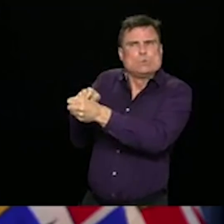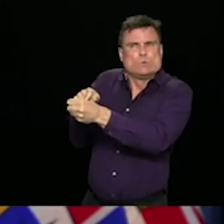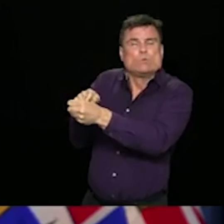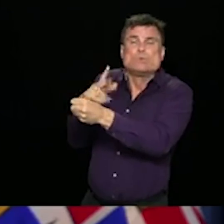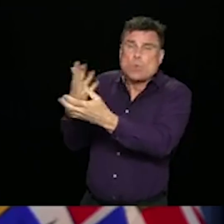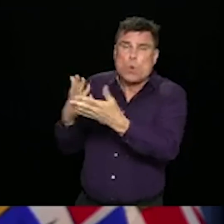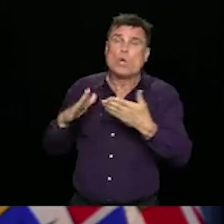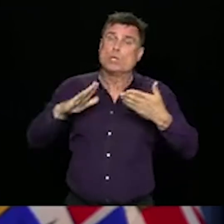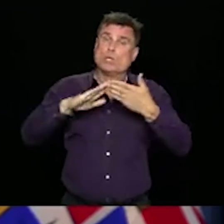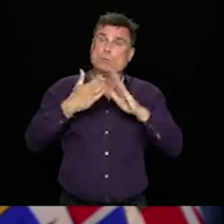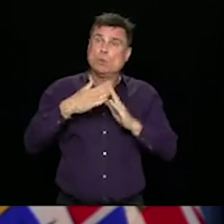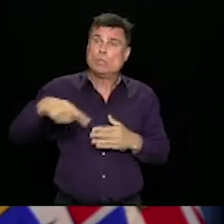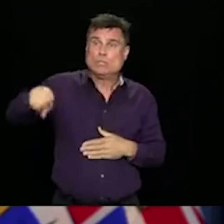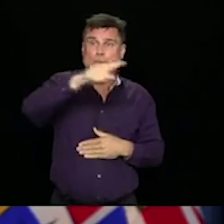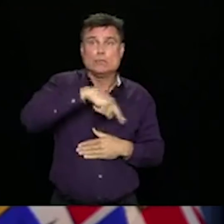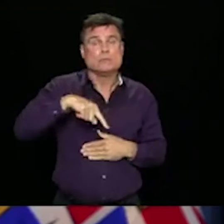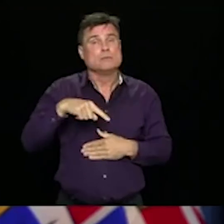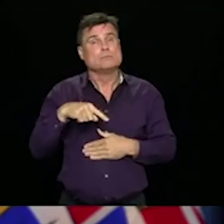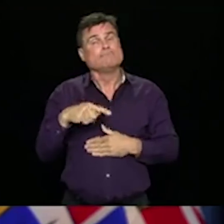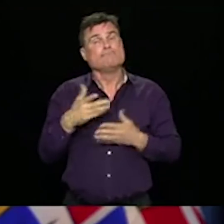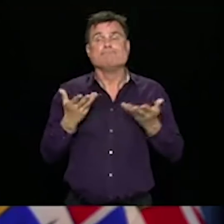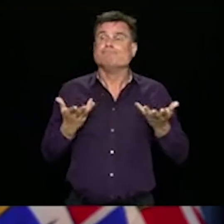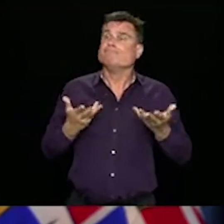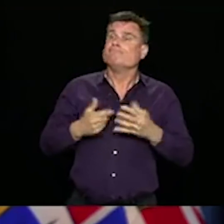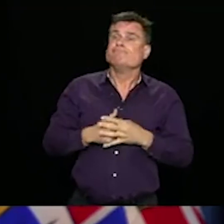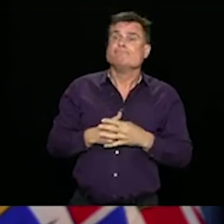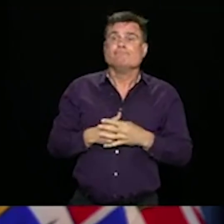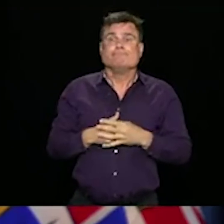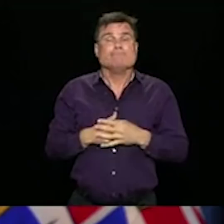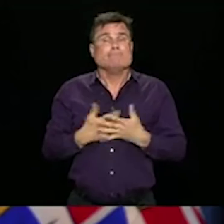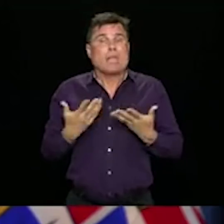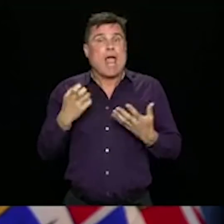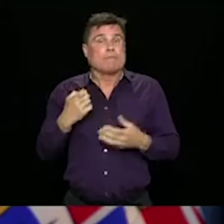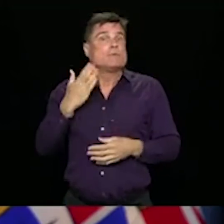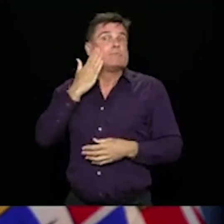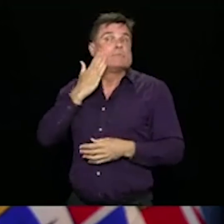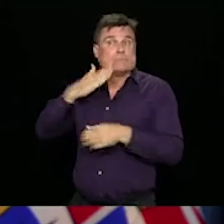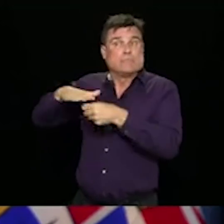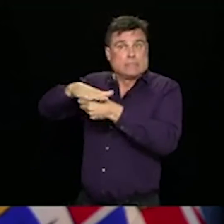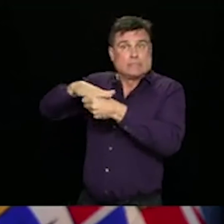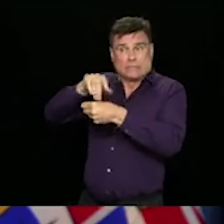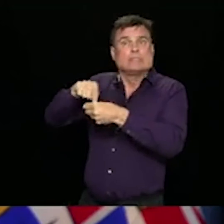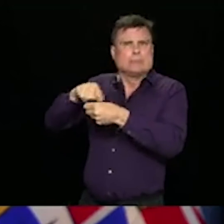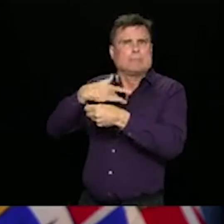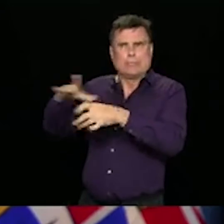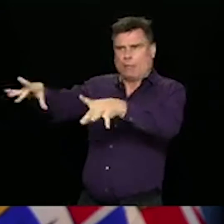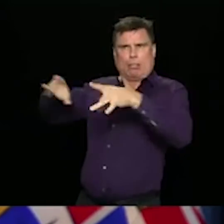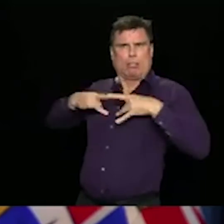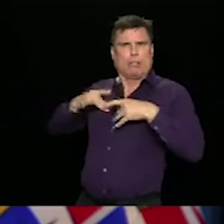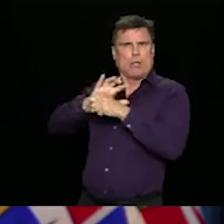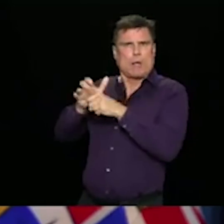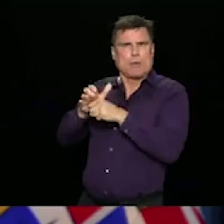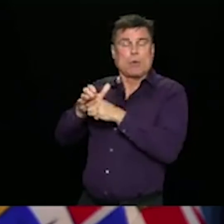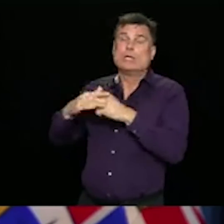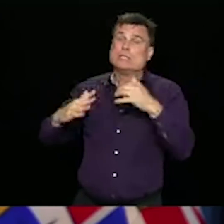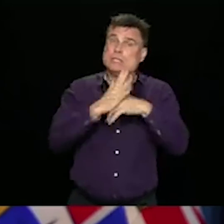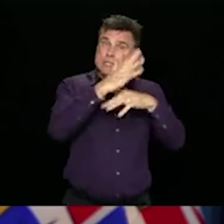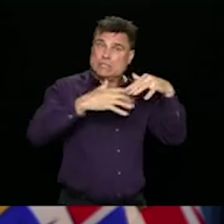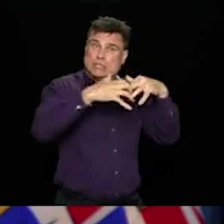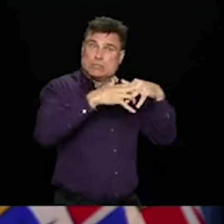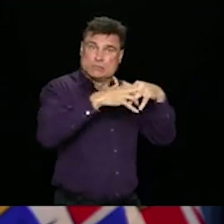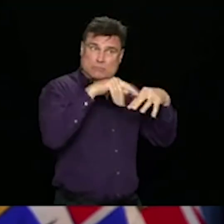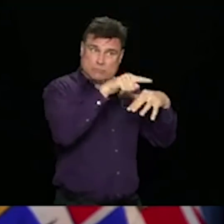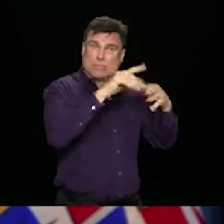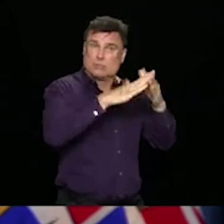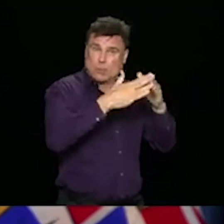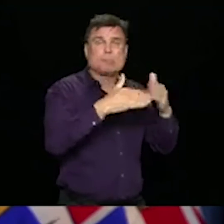racialized communities. We know that includes our Indigenous communities. So out of respect for them, we must be